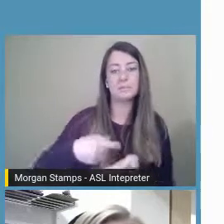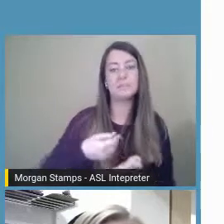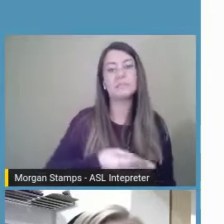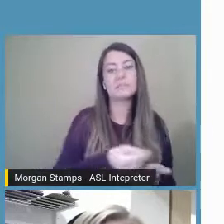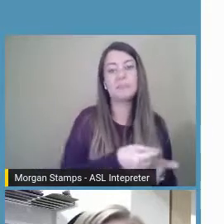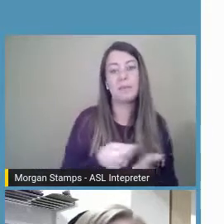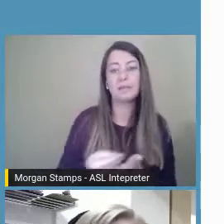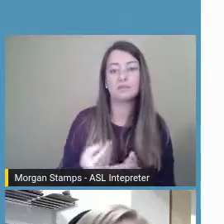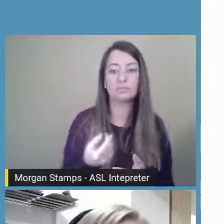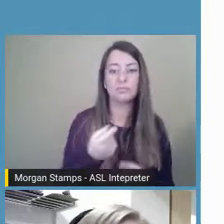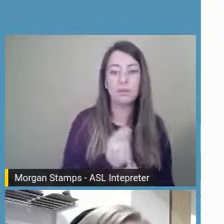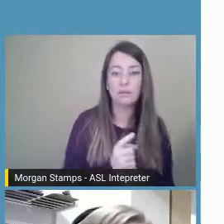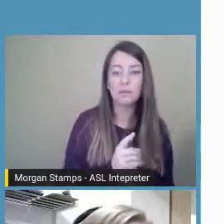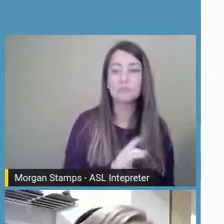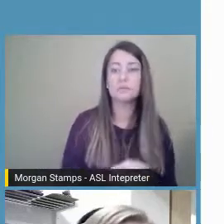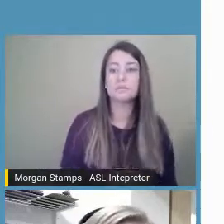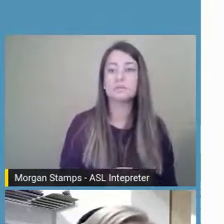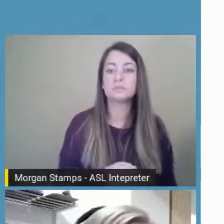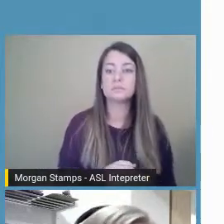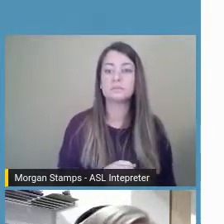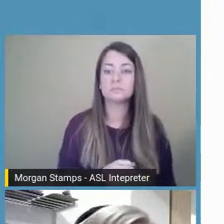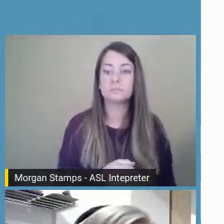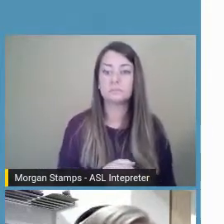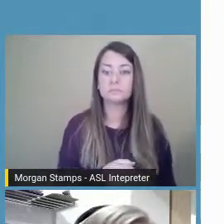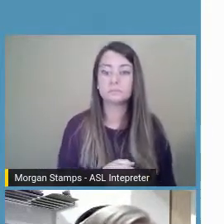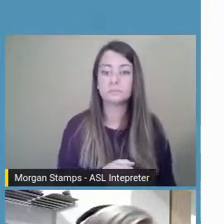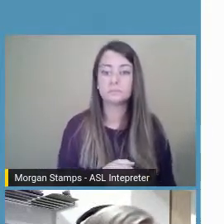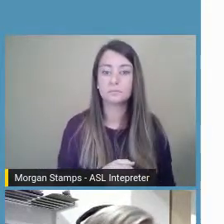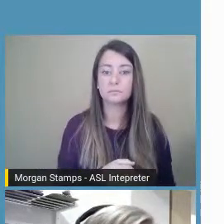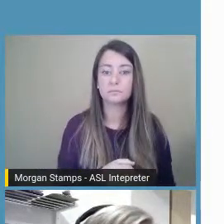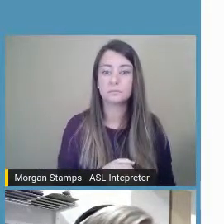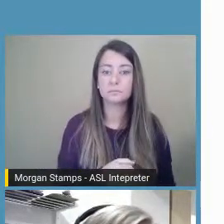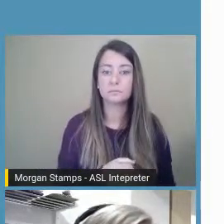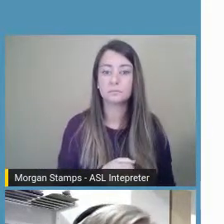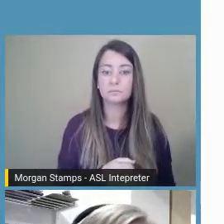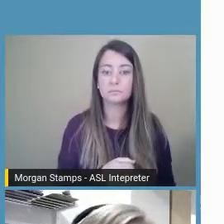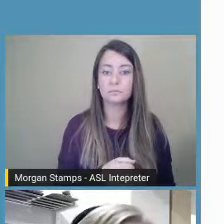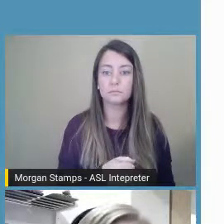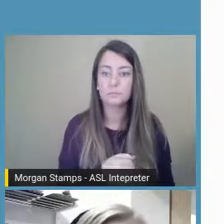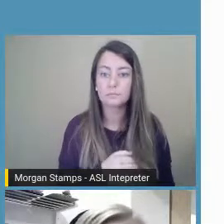YouTube page, so if you'd like to see how any of them worked, head over to